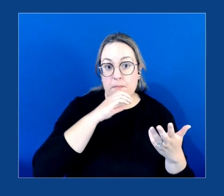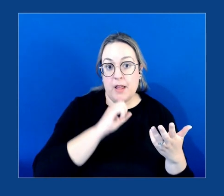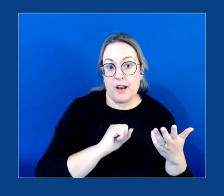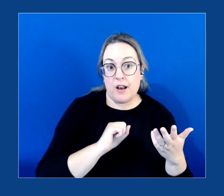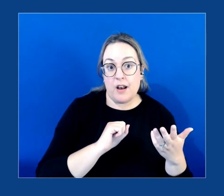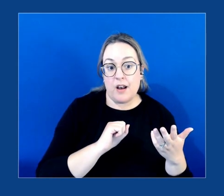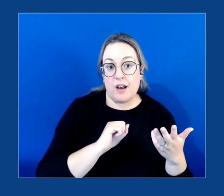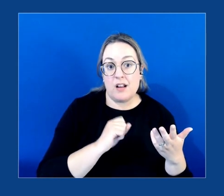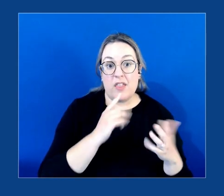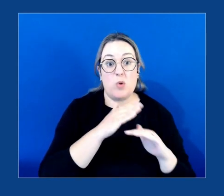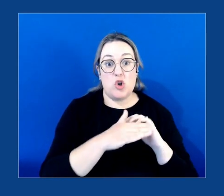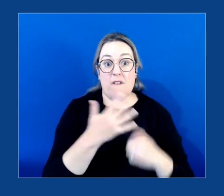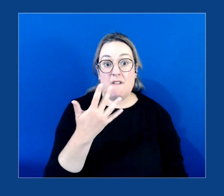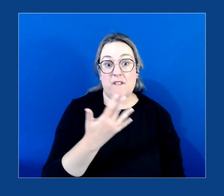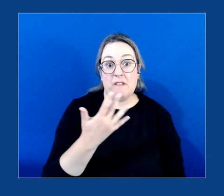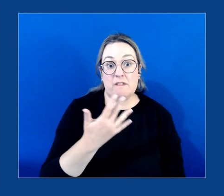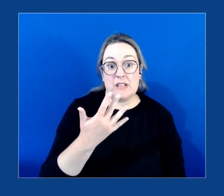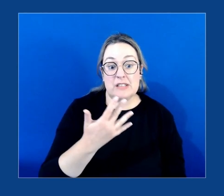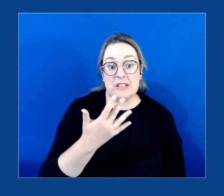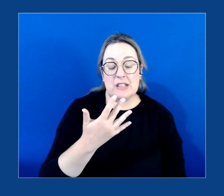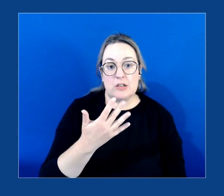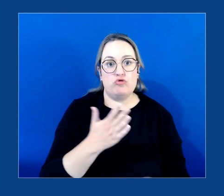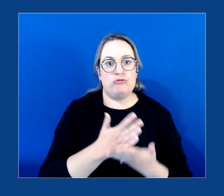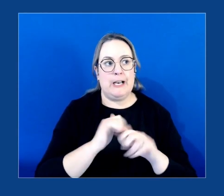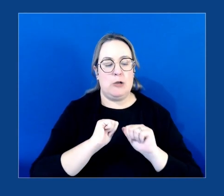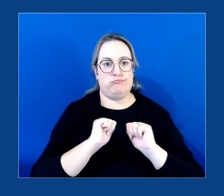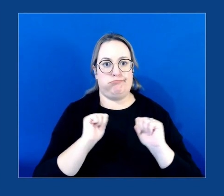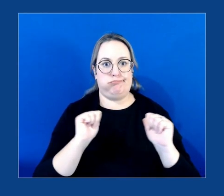Lachamanu. Really big men too, you know,